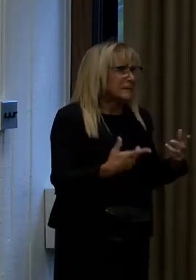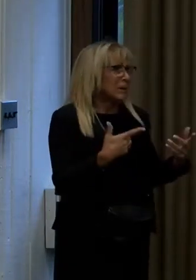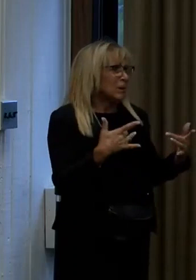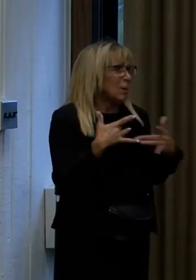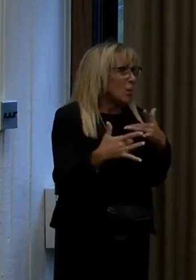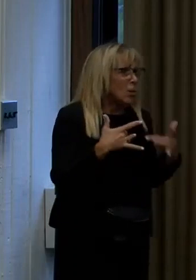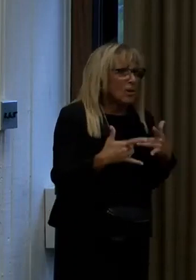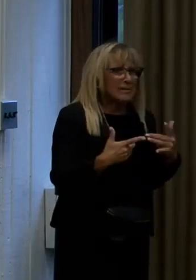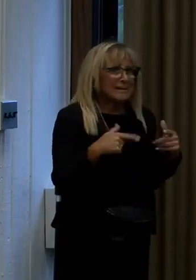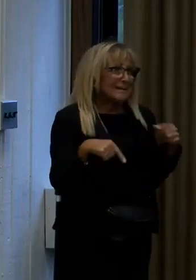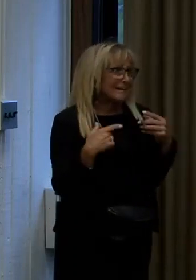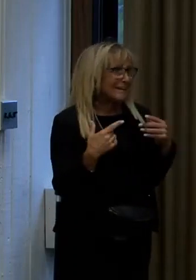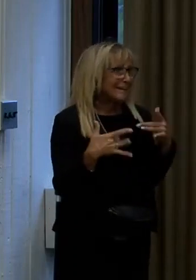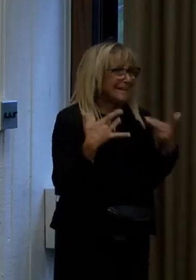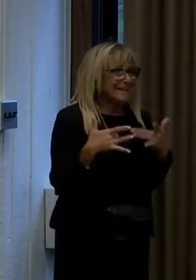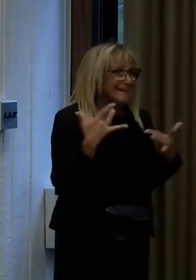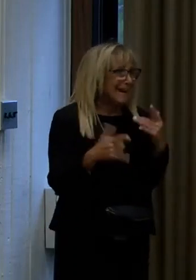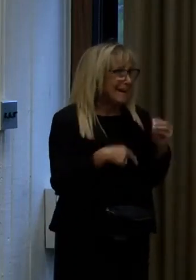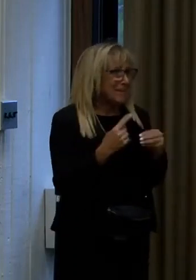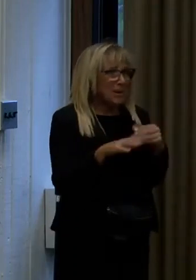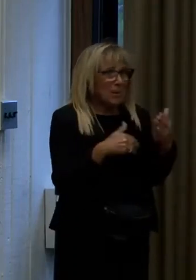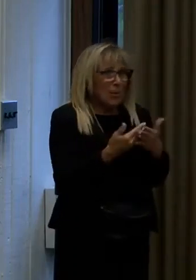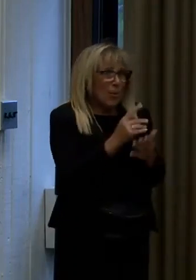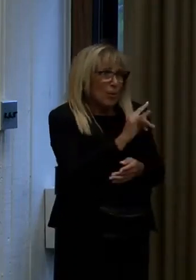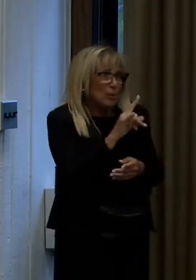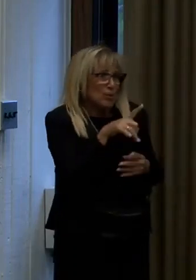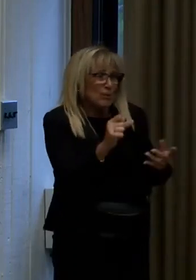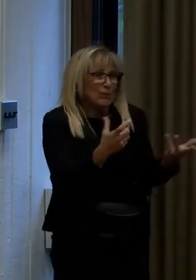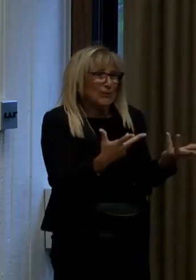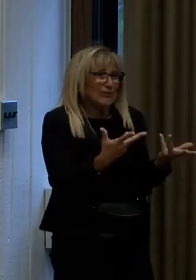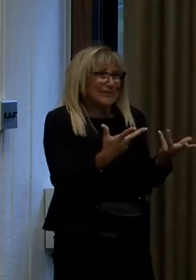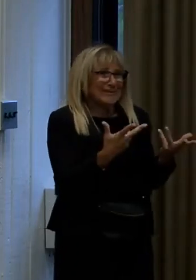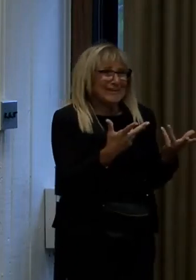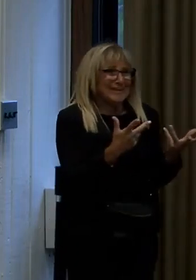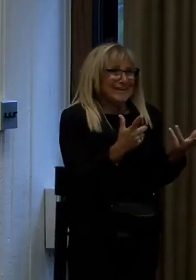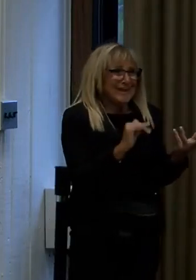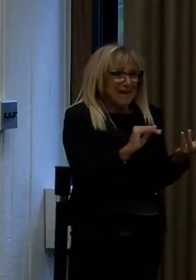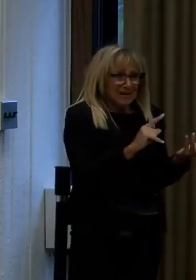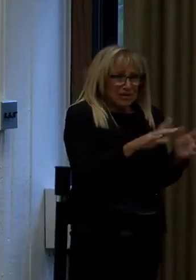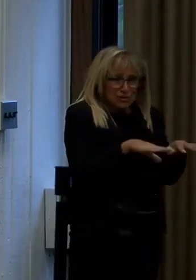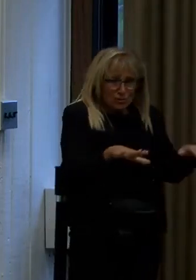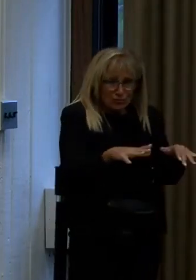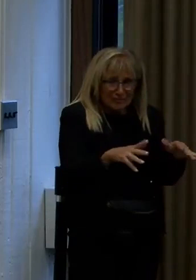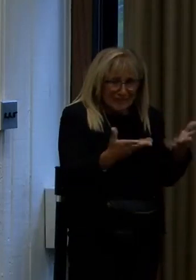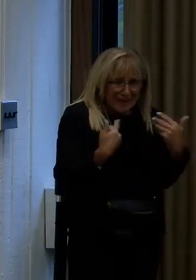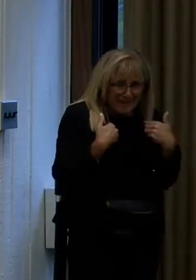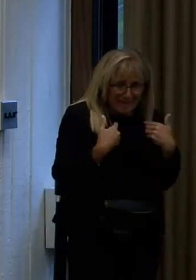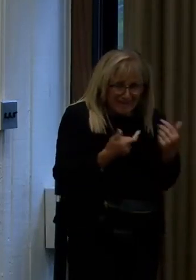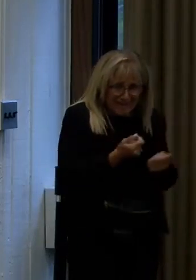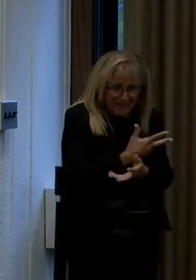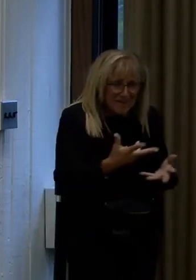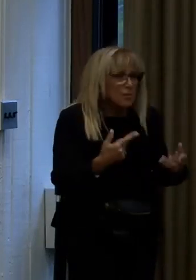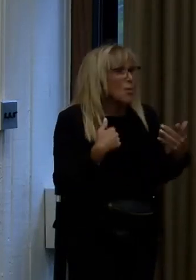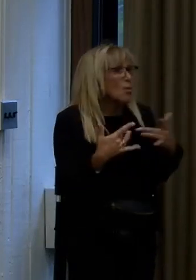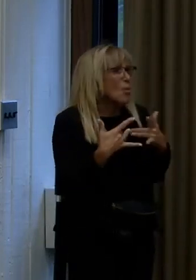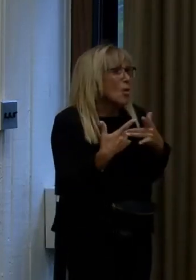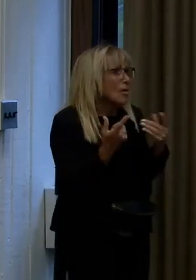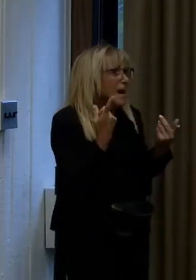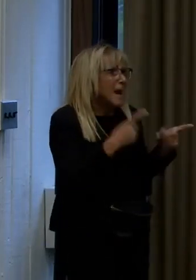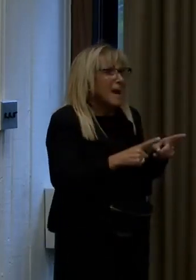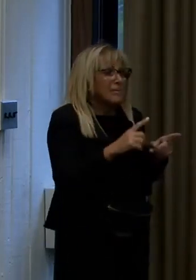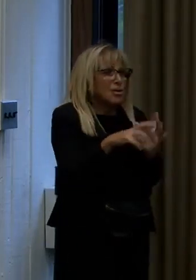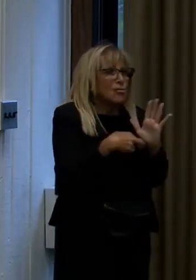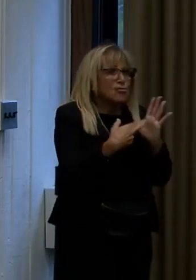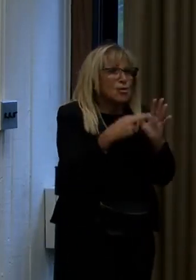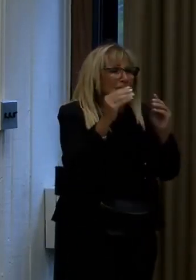or excited about all of these tools that come into our hands, right, into the hands of children in school. And we get worried about what the role of